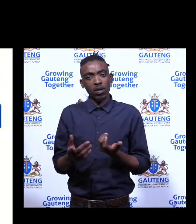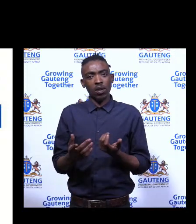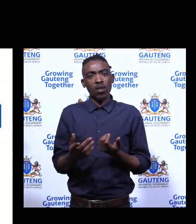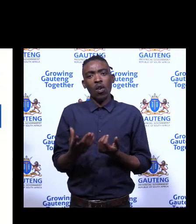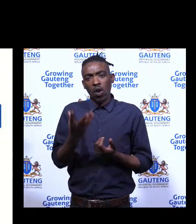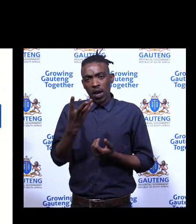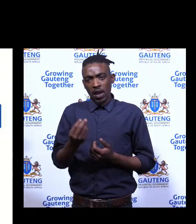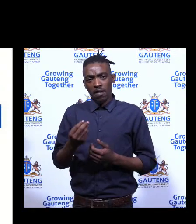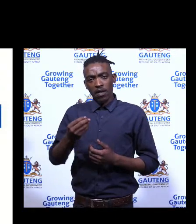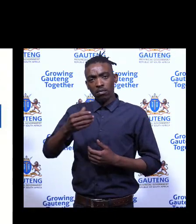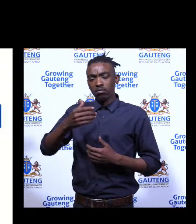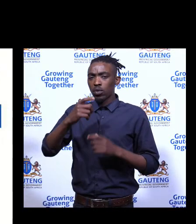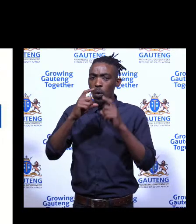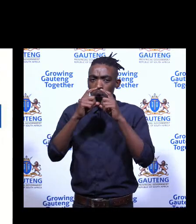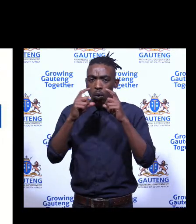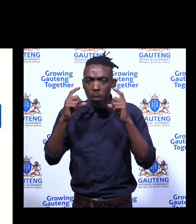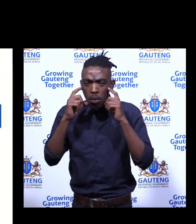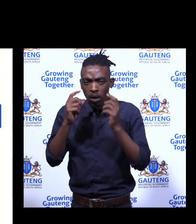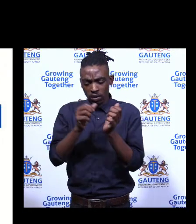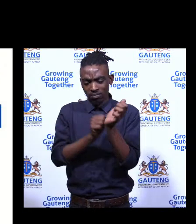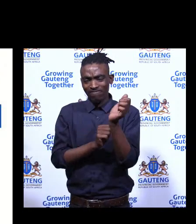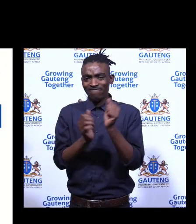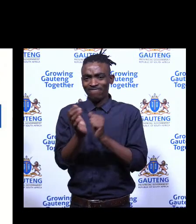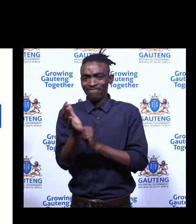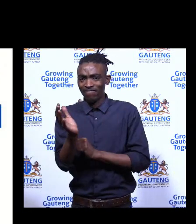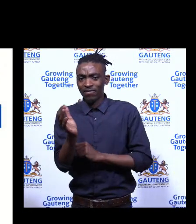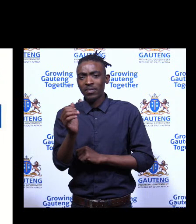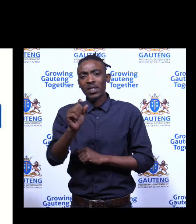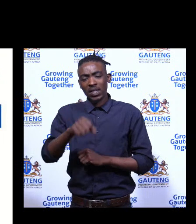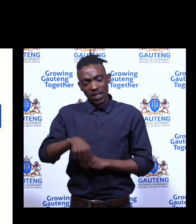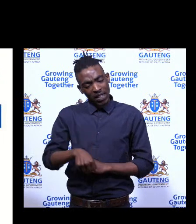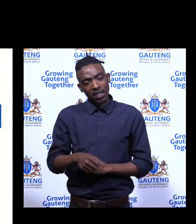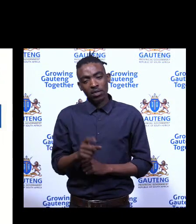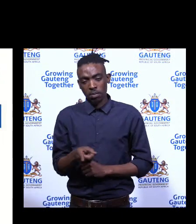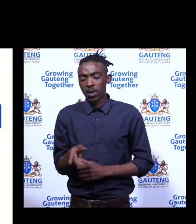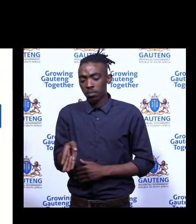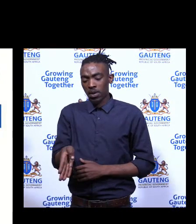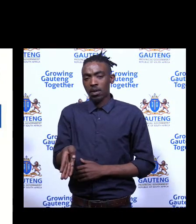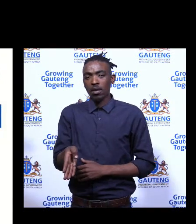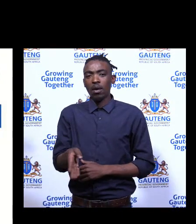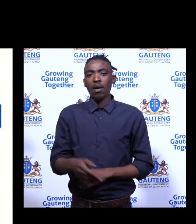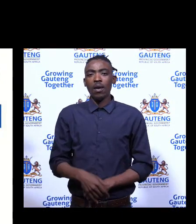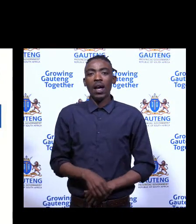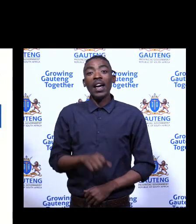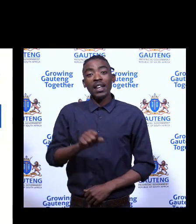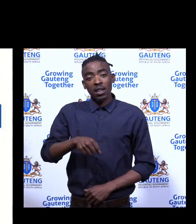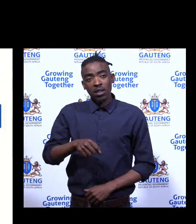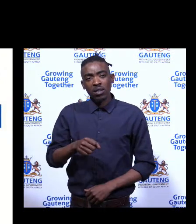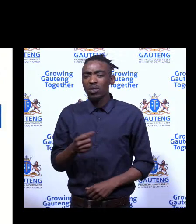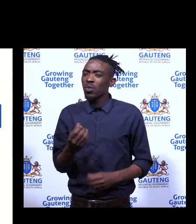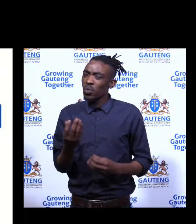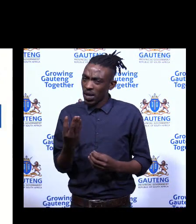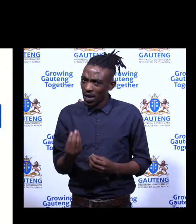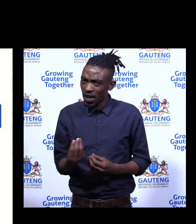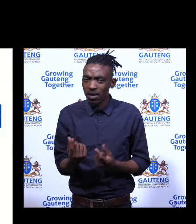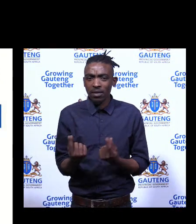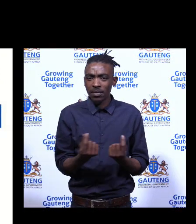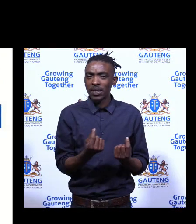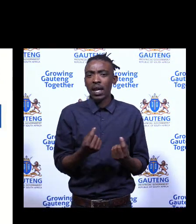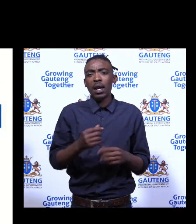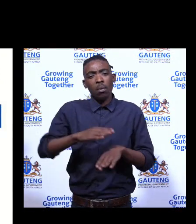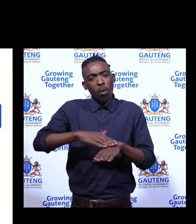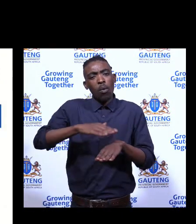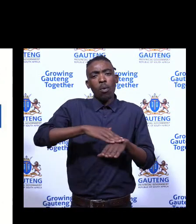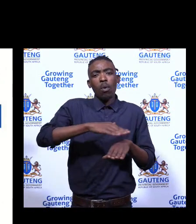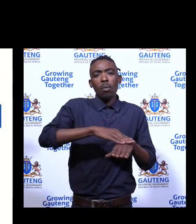equipment. Although much has been done, more still need to be done. And despite all the things that